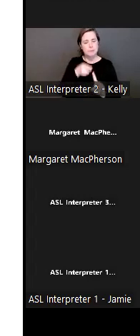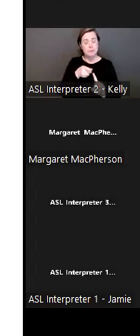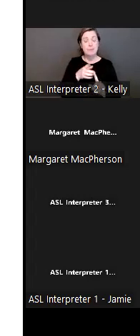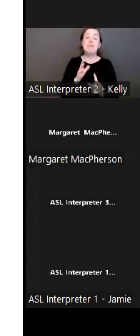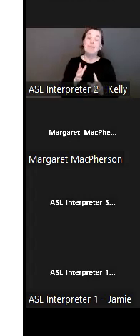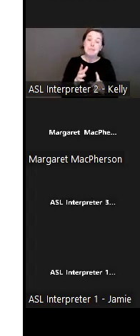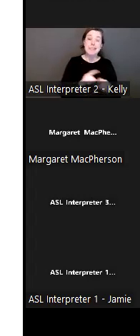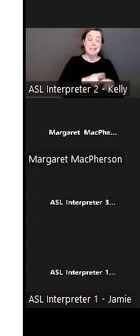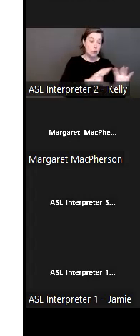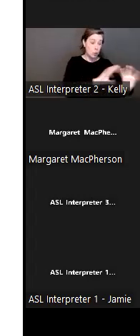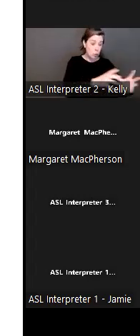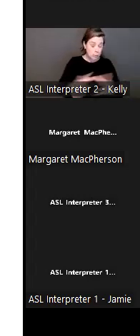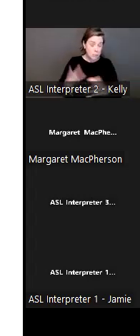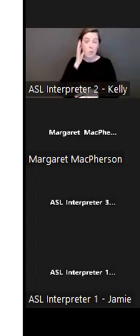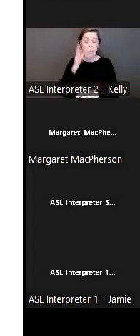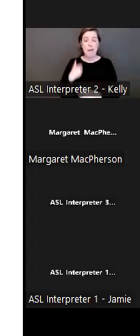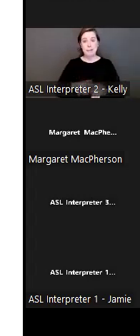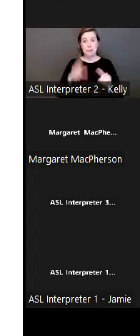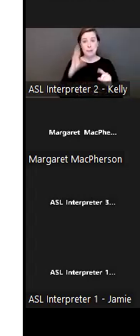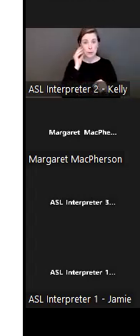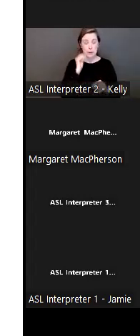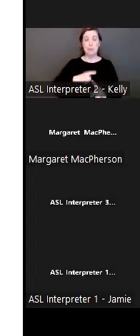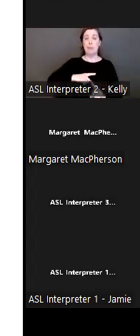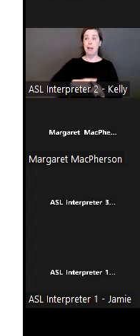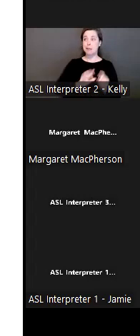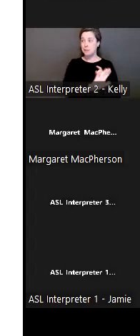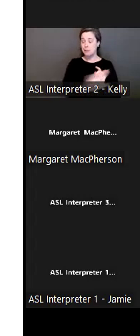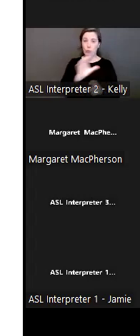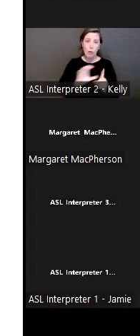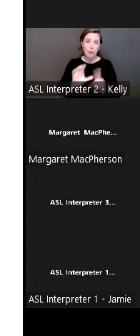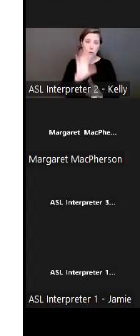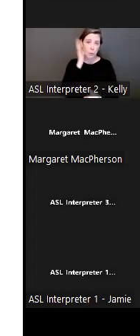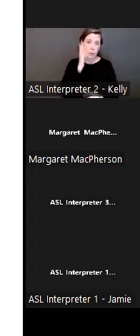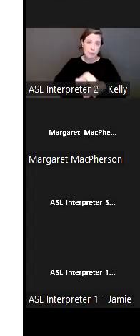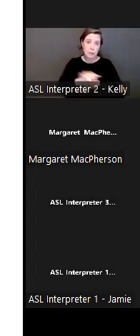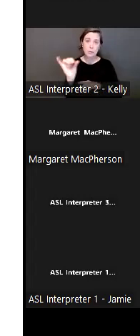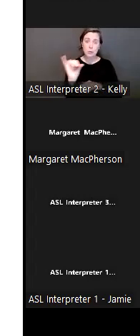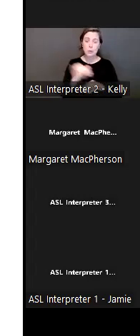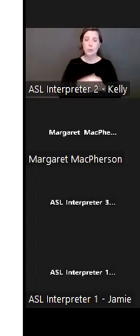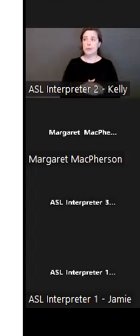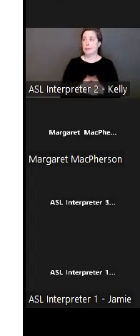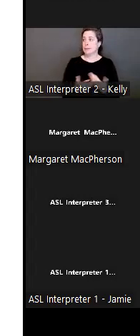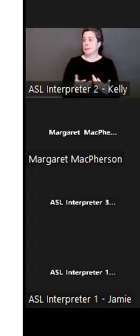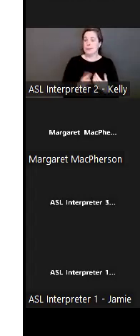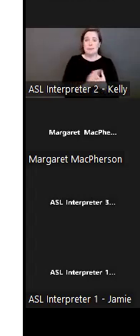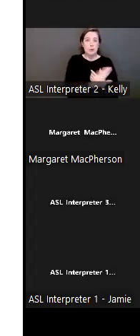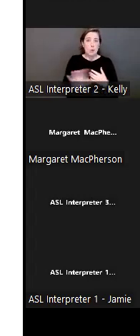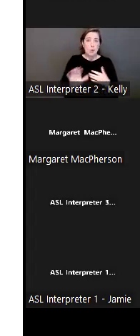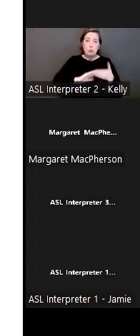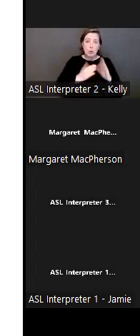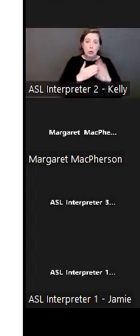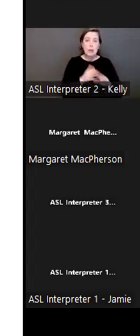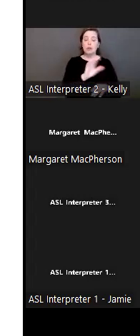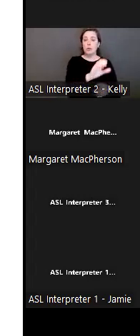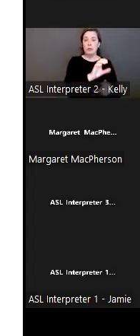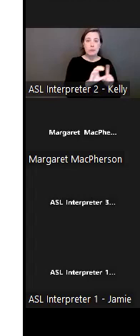So there are parameters in which, our own experiences in our communities will make some responses more or less